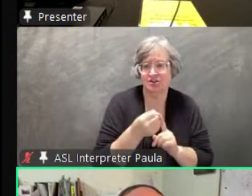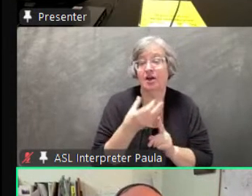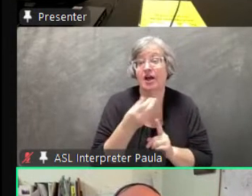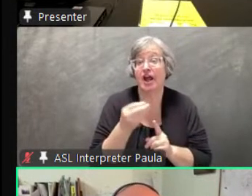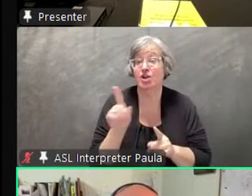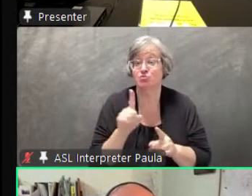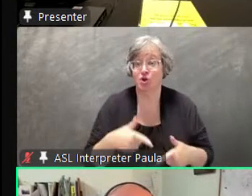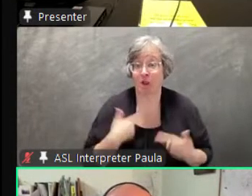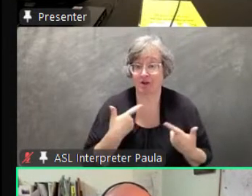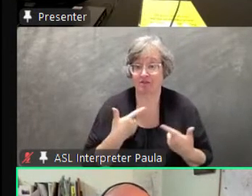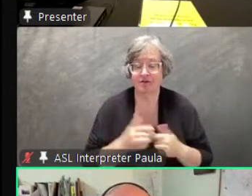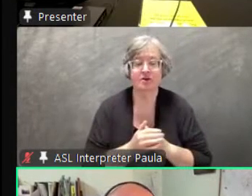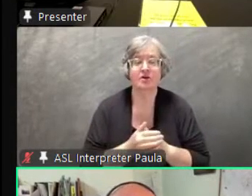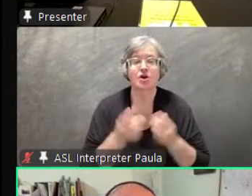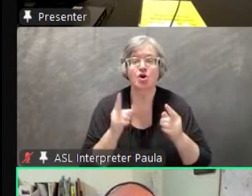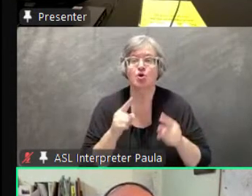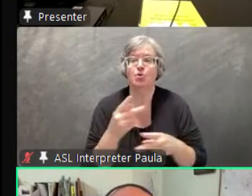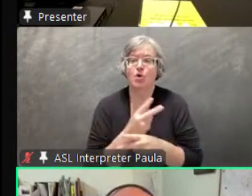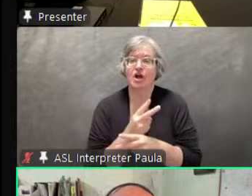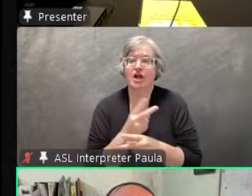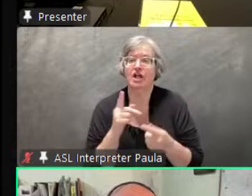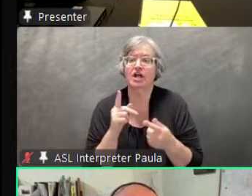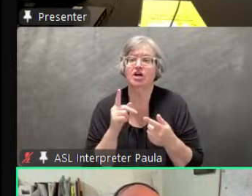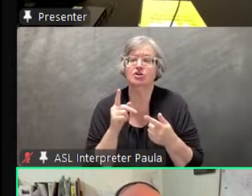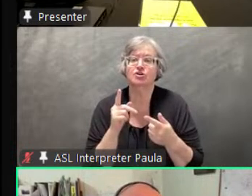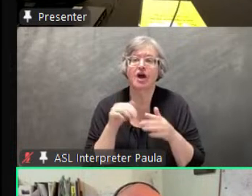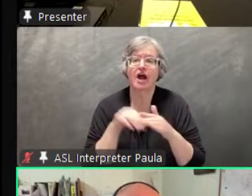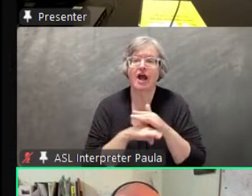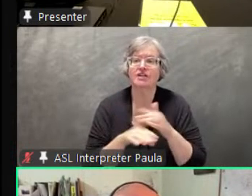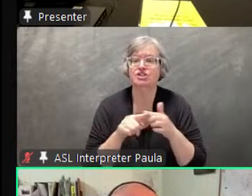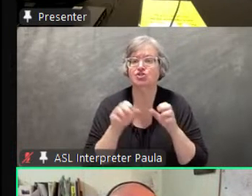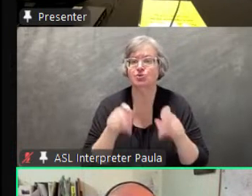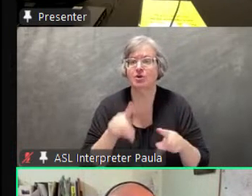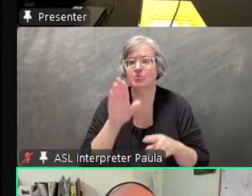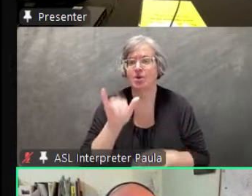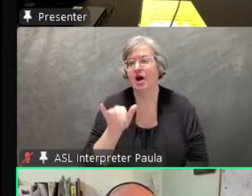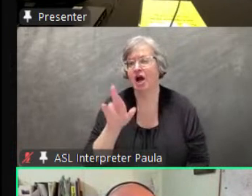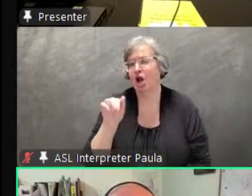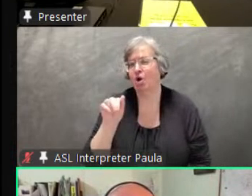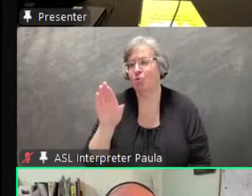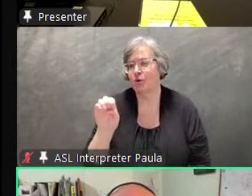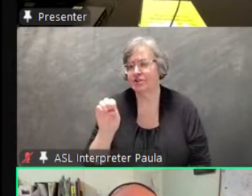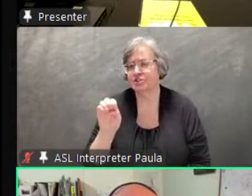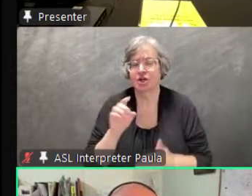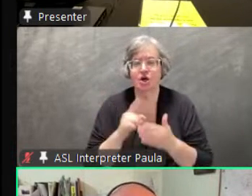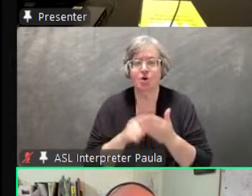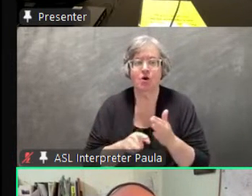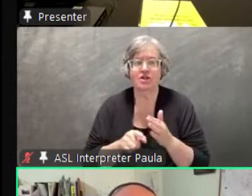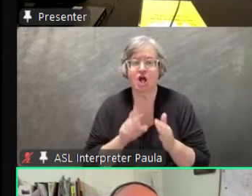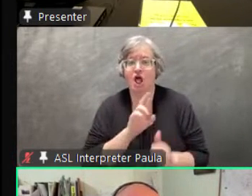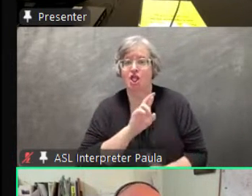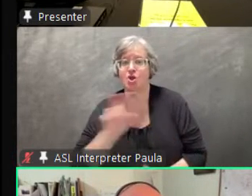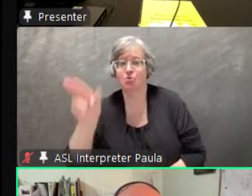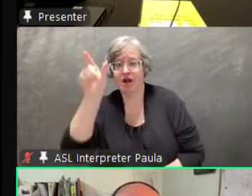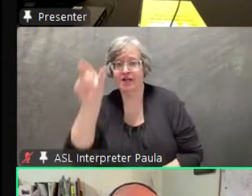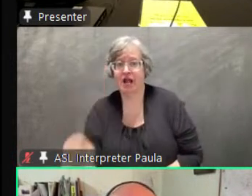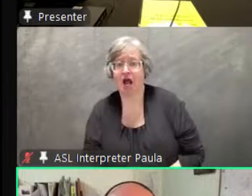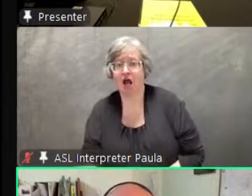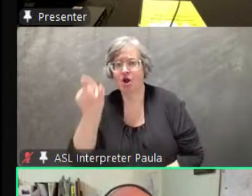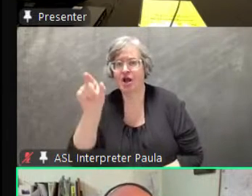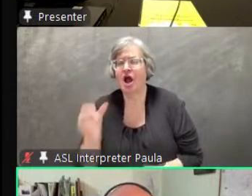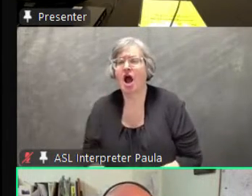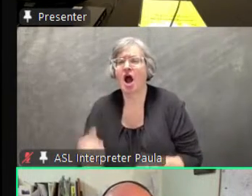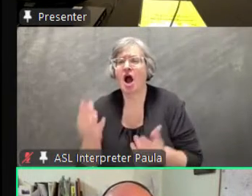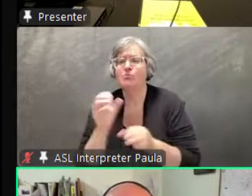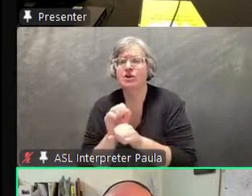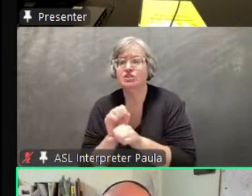geography. So when we calculate access to opportunity by race, so what's over in the far right column here is how many